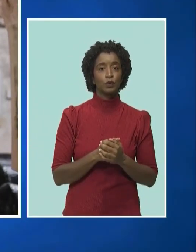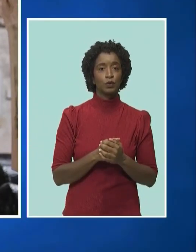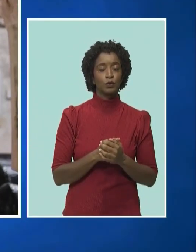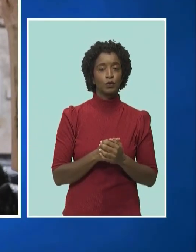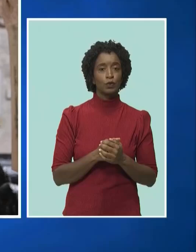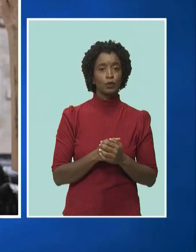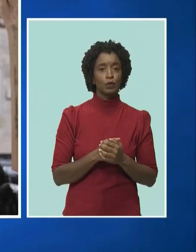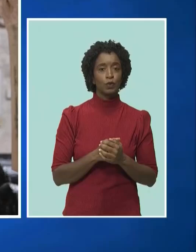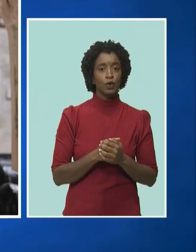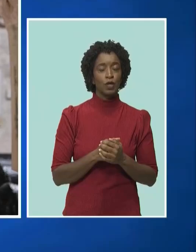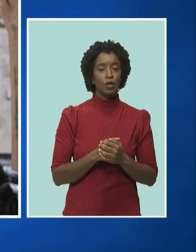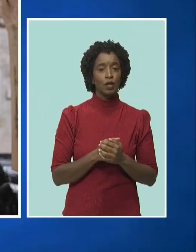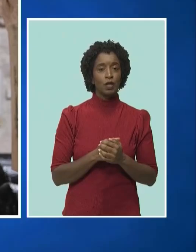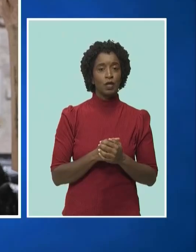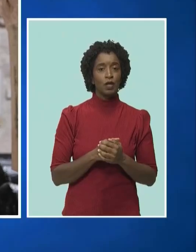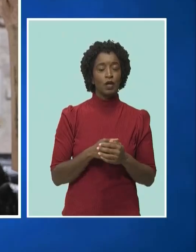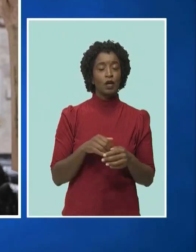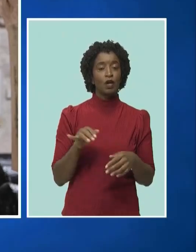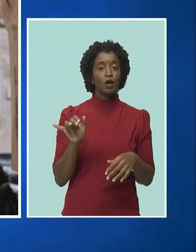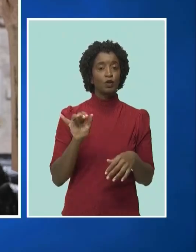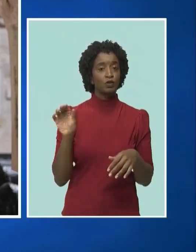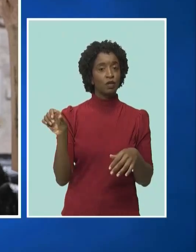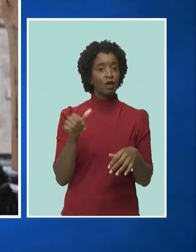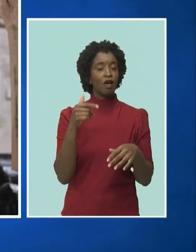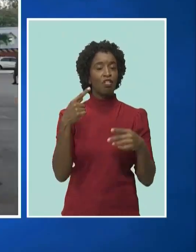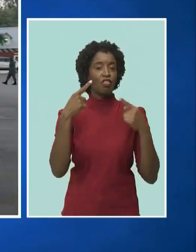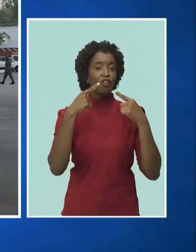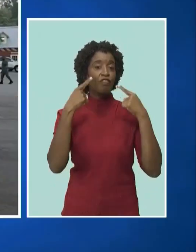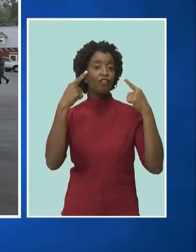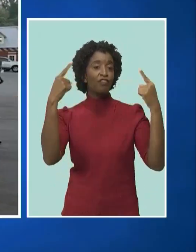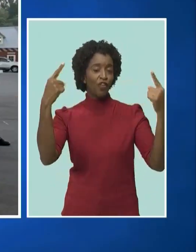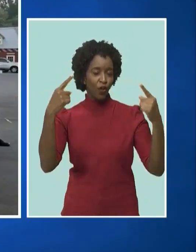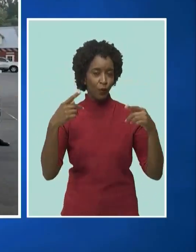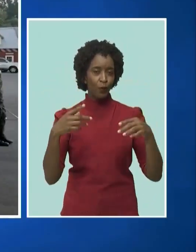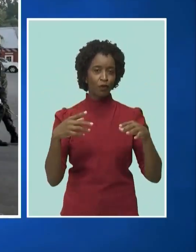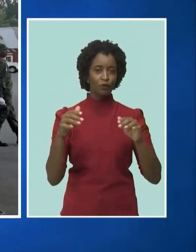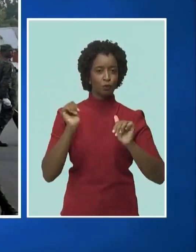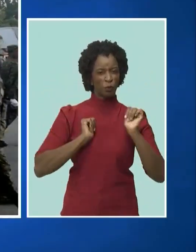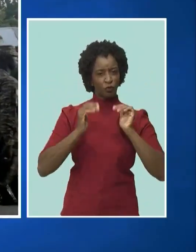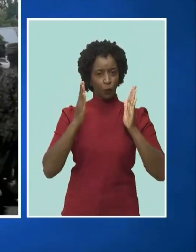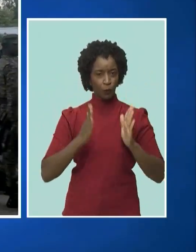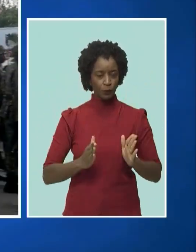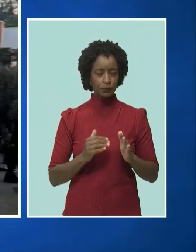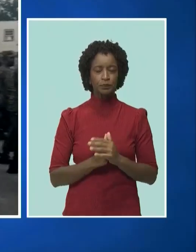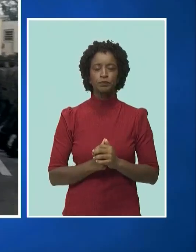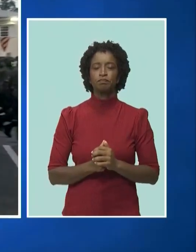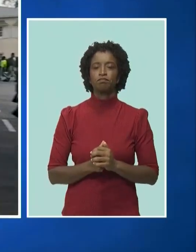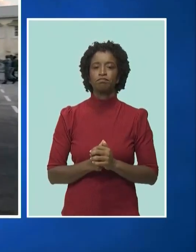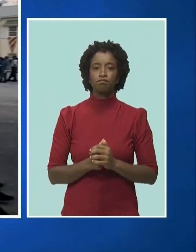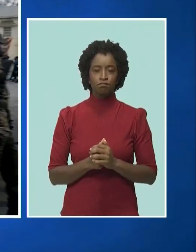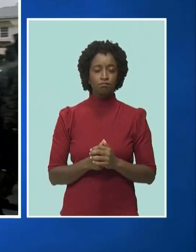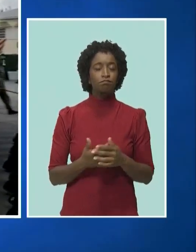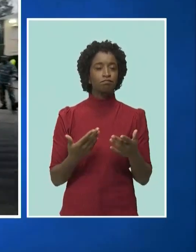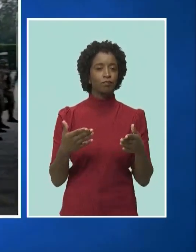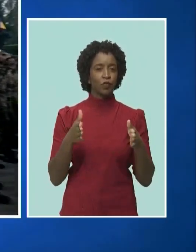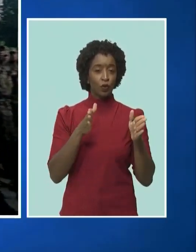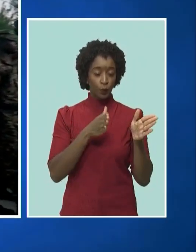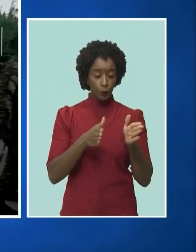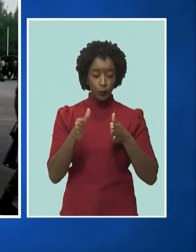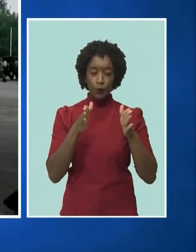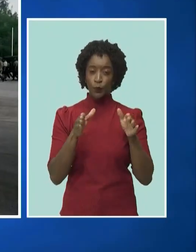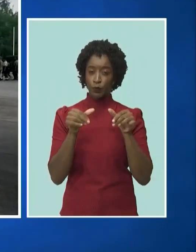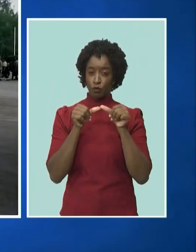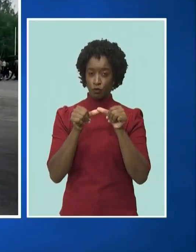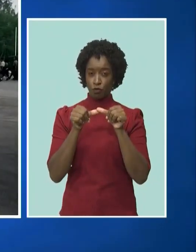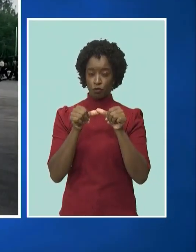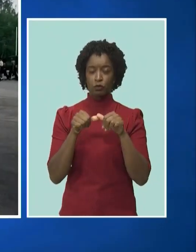all across the diaspora and to Barbadians alike. As the final preparations get underway, Commander Peterson is